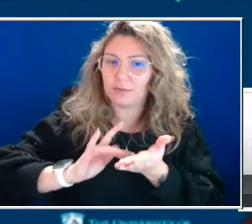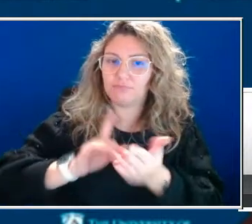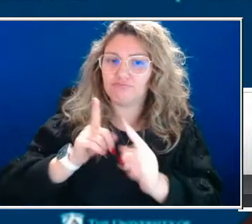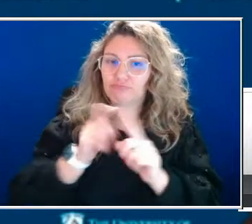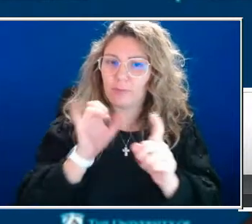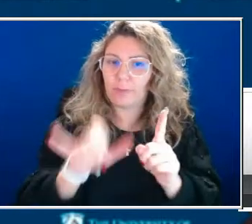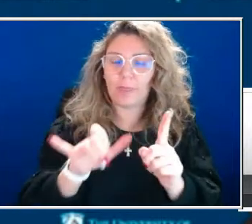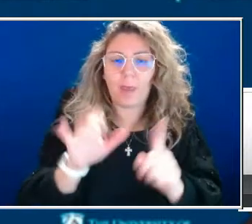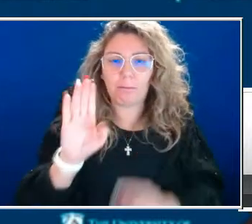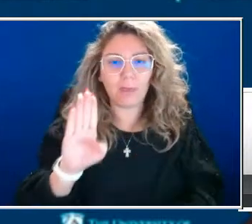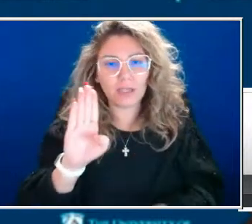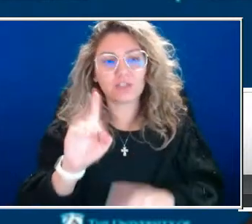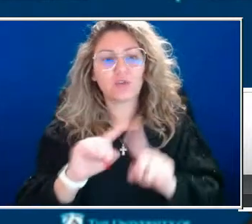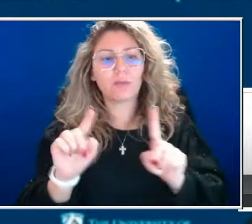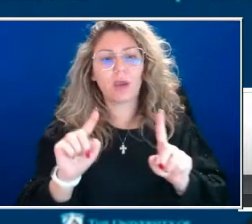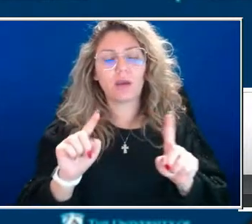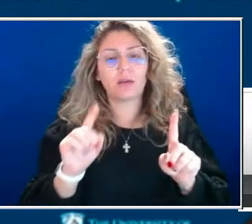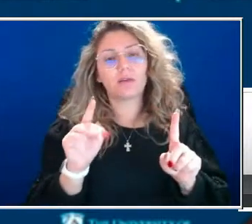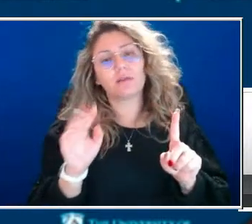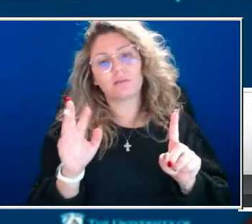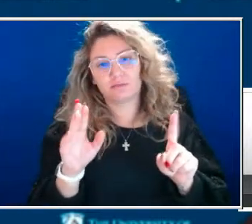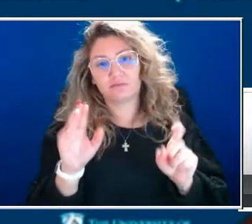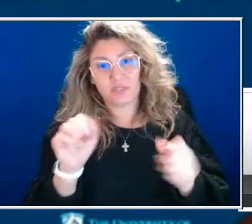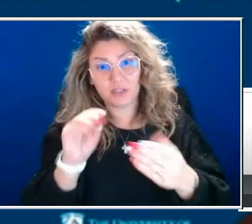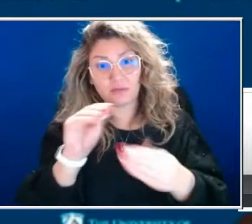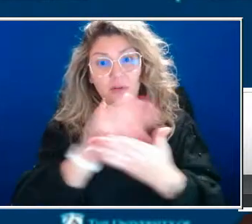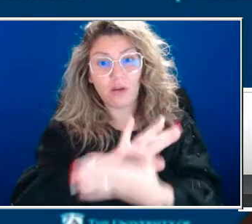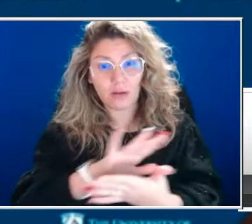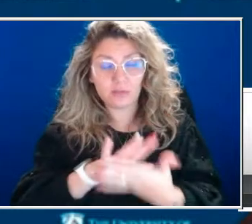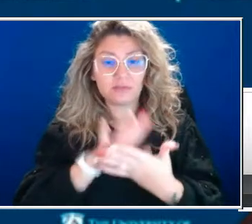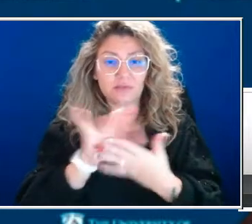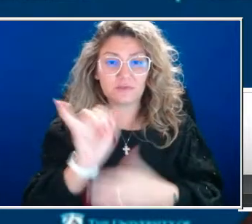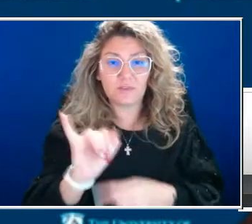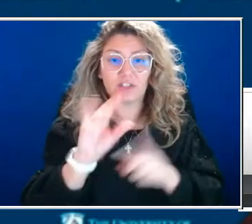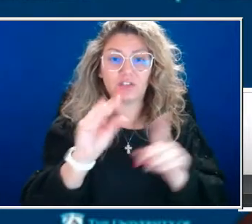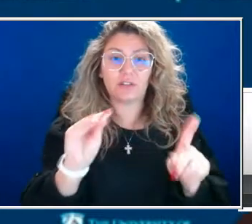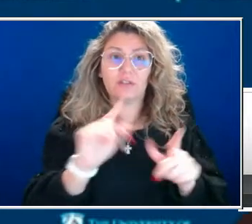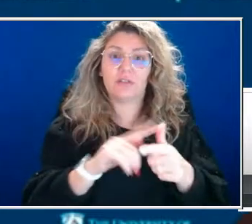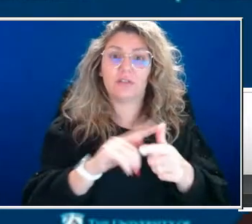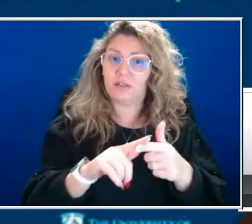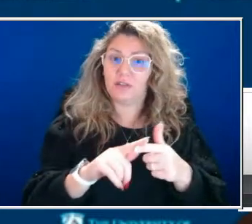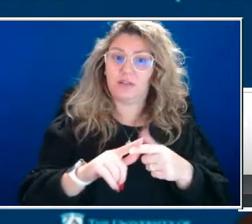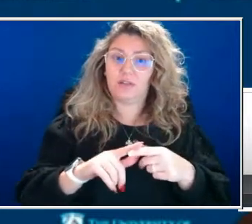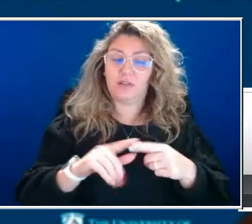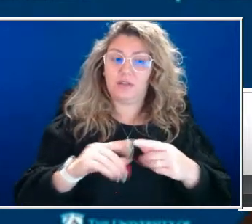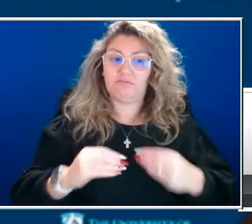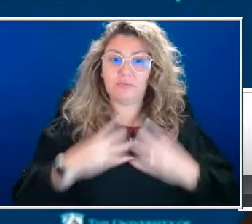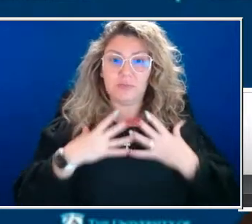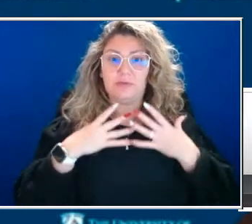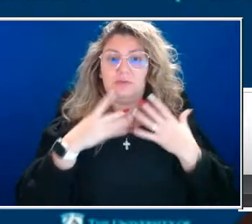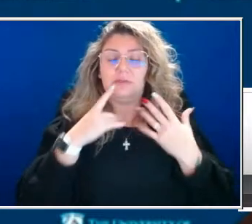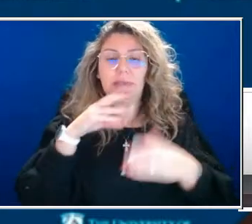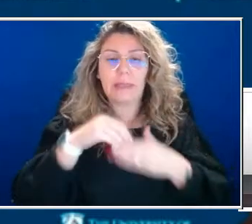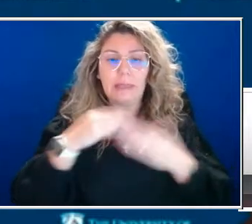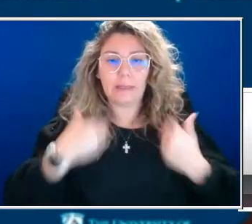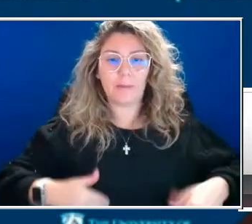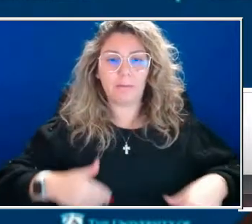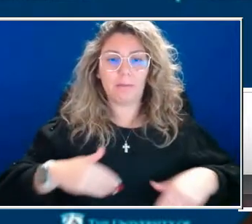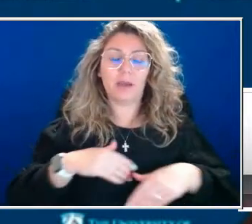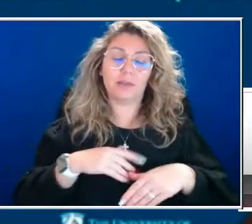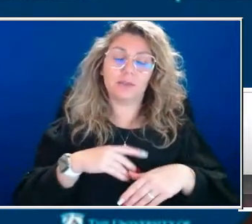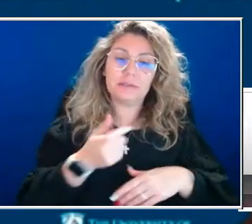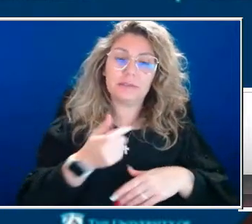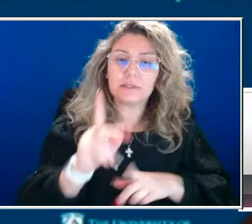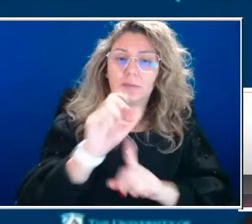can cause an infection, and that infection can move very rapidly. Certainly, we know that in some cases in